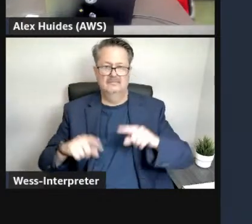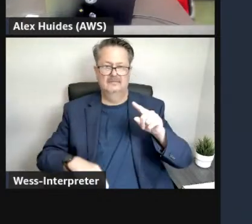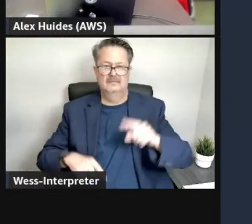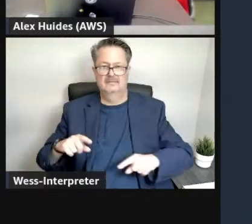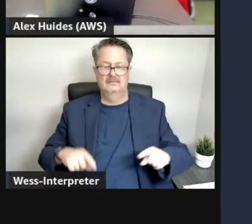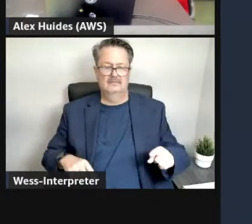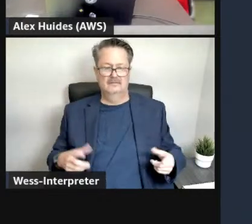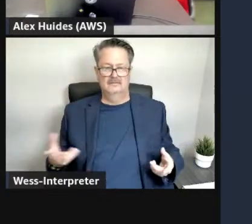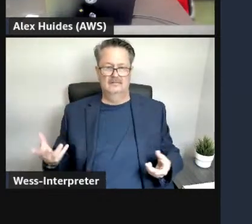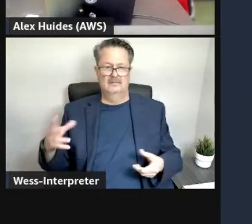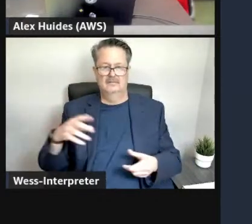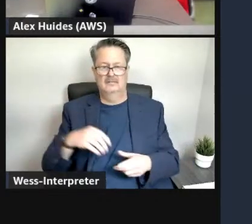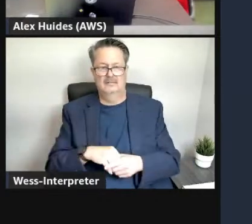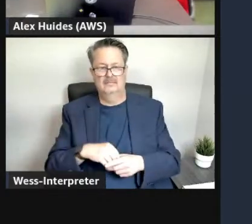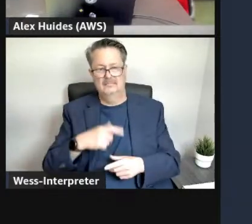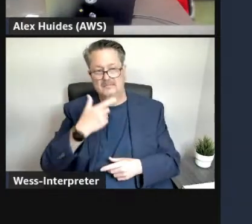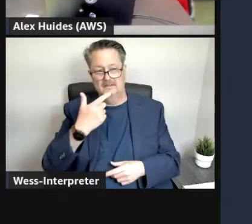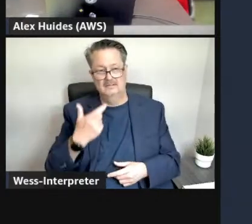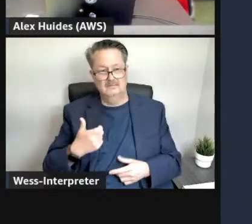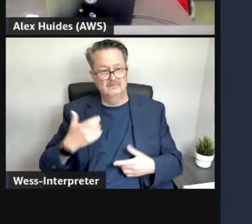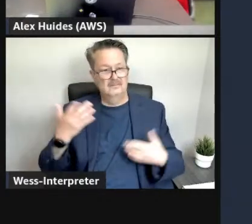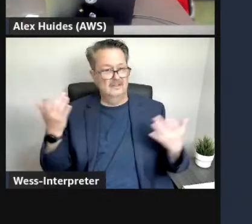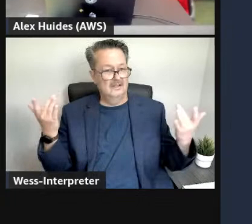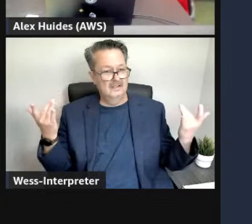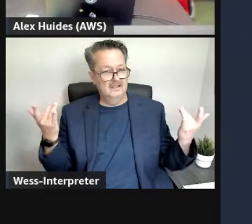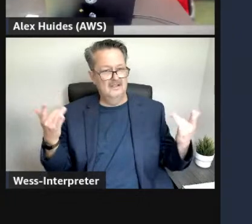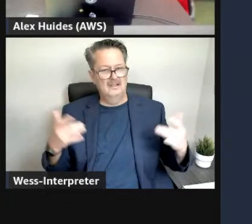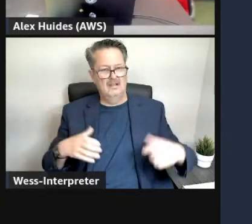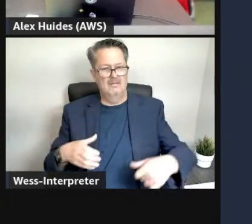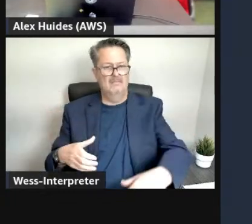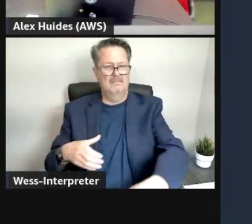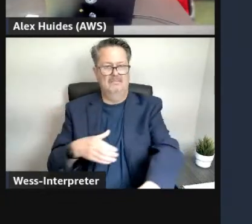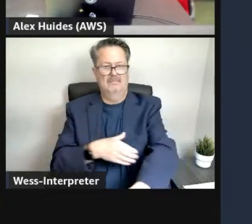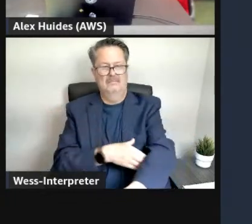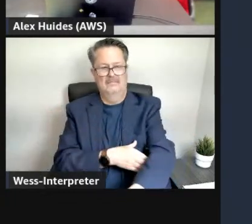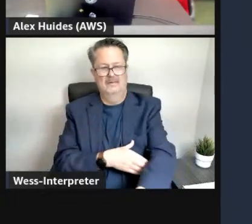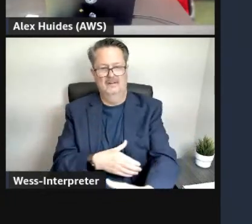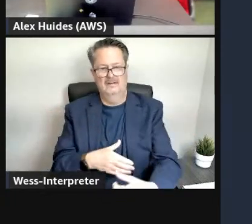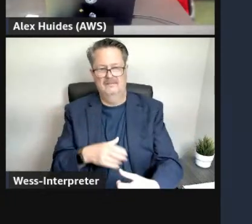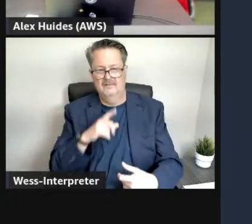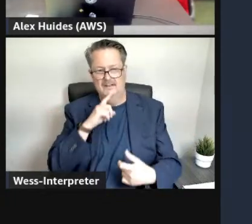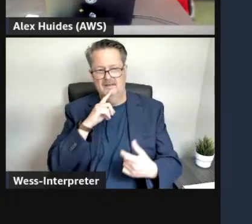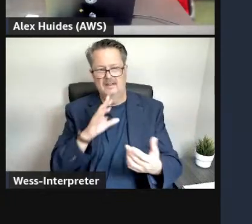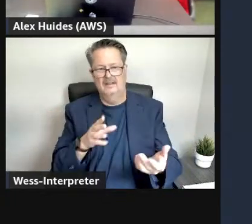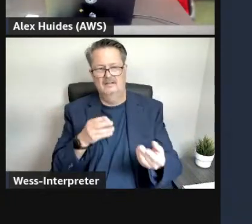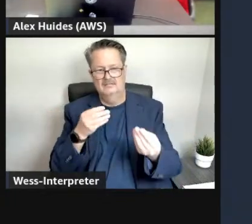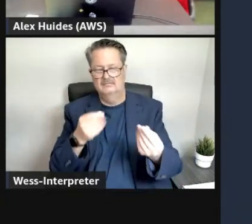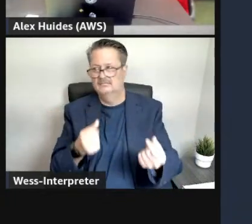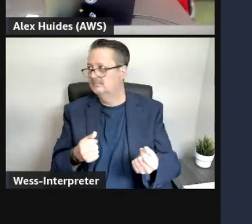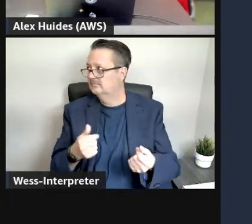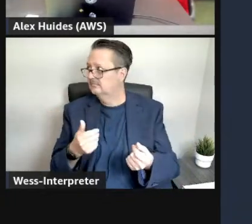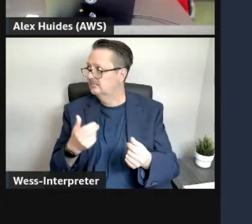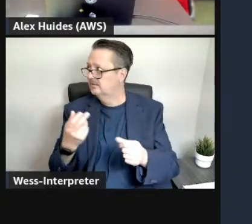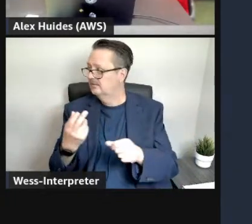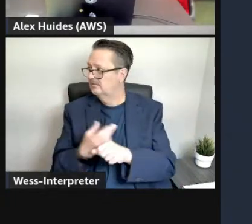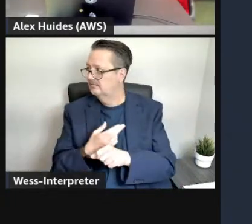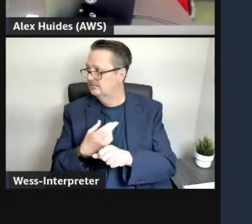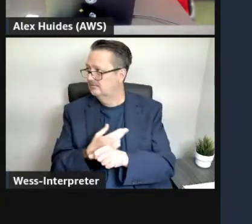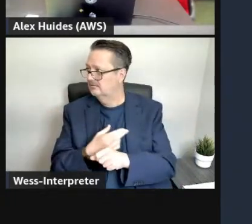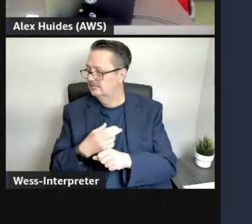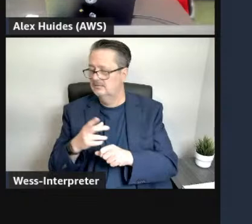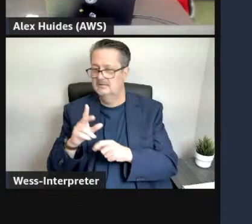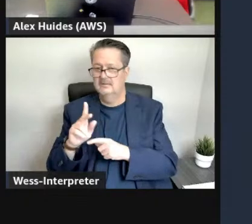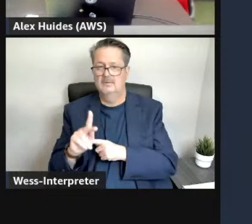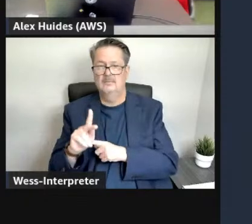adopted because it is so powerful, it's so extensible, and it has a lot and relies on the